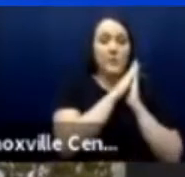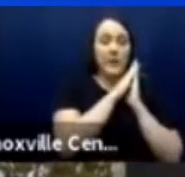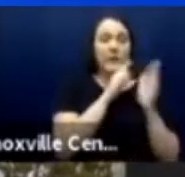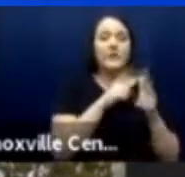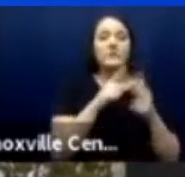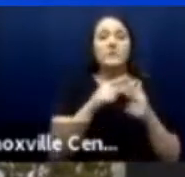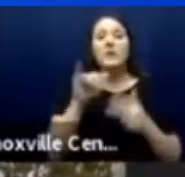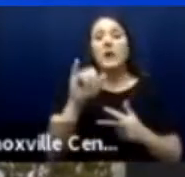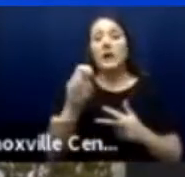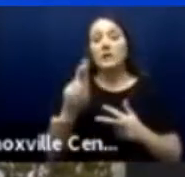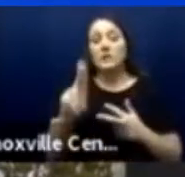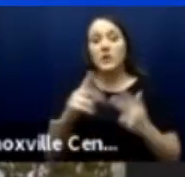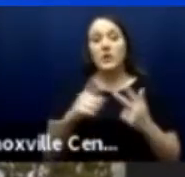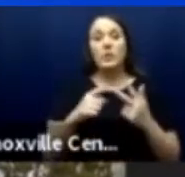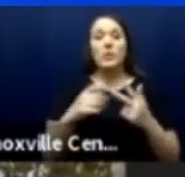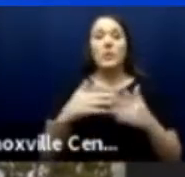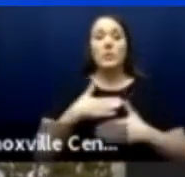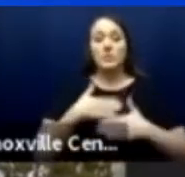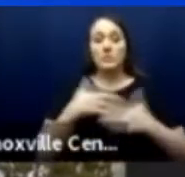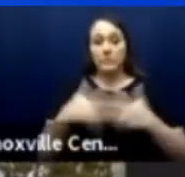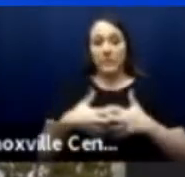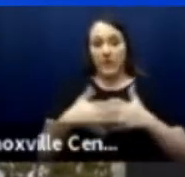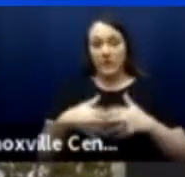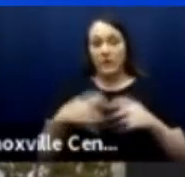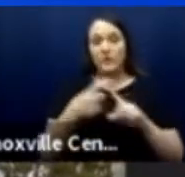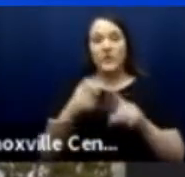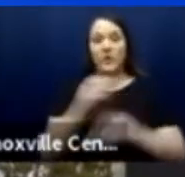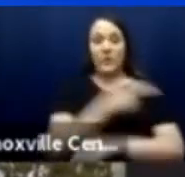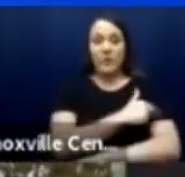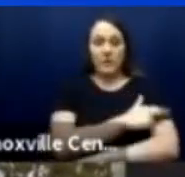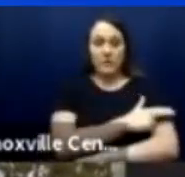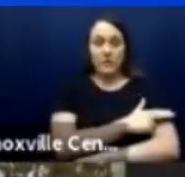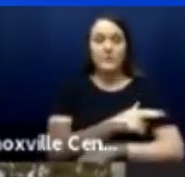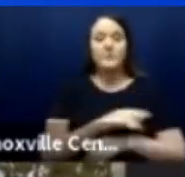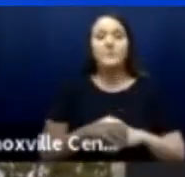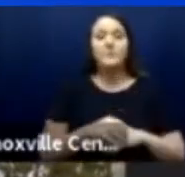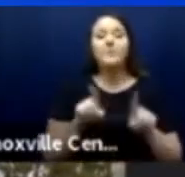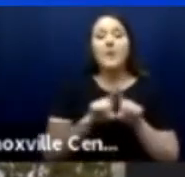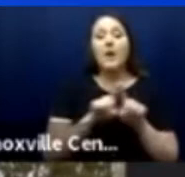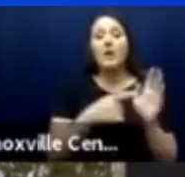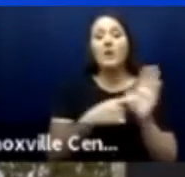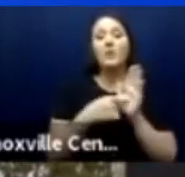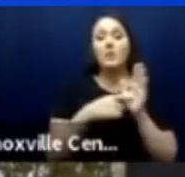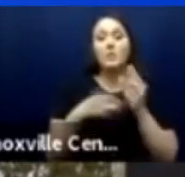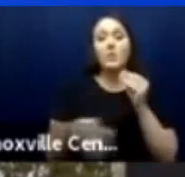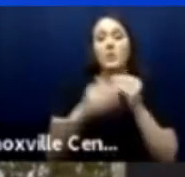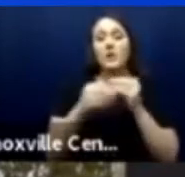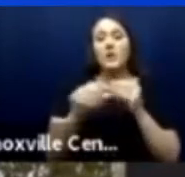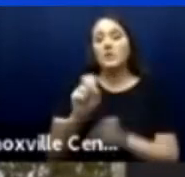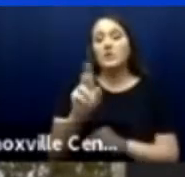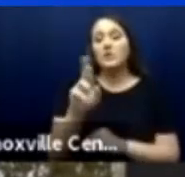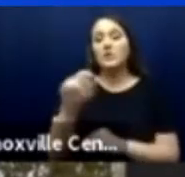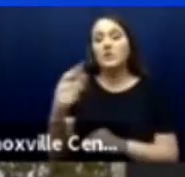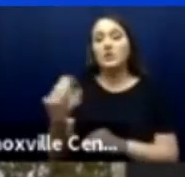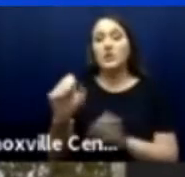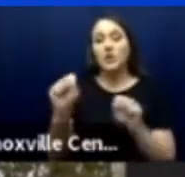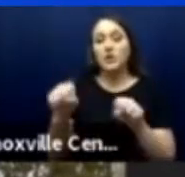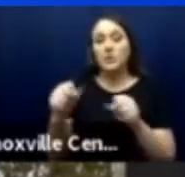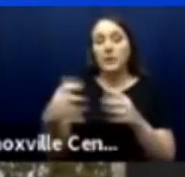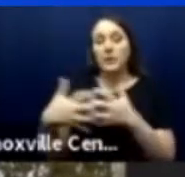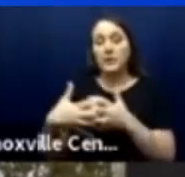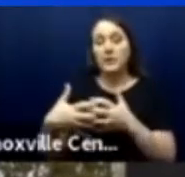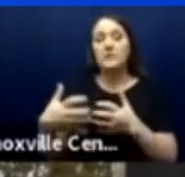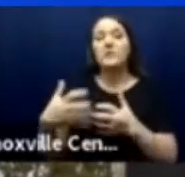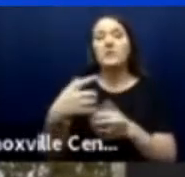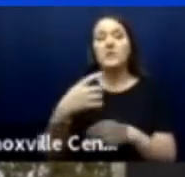ICU beds, and ventilators from our hospital partners. It also shows the additional surge capacity for these categories, as